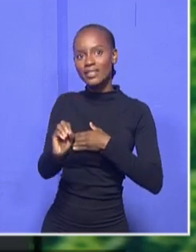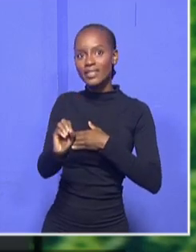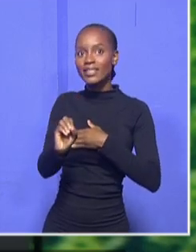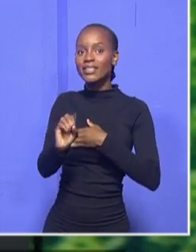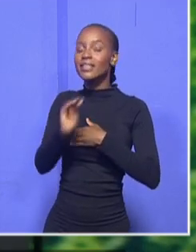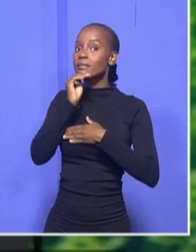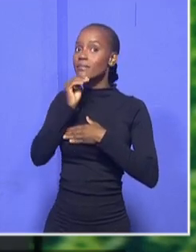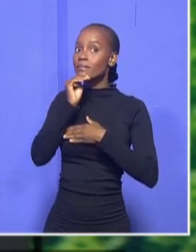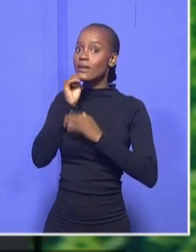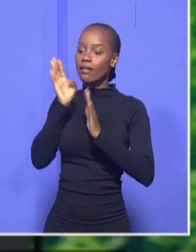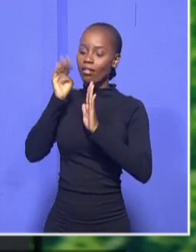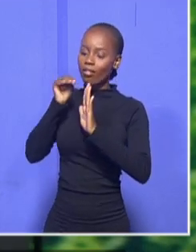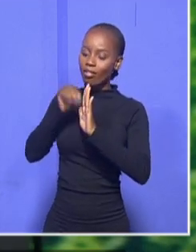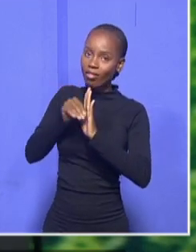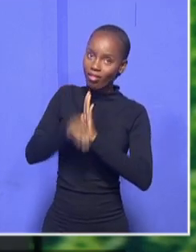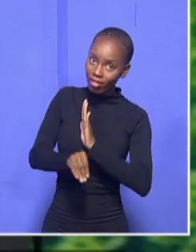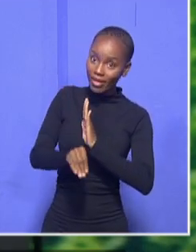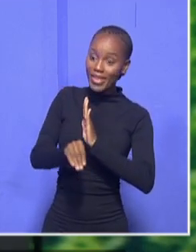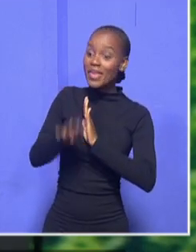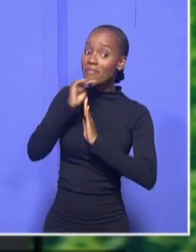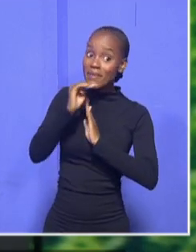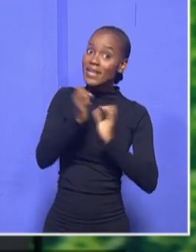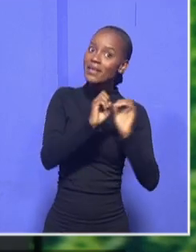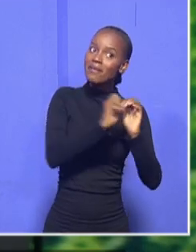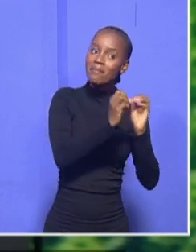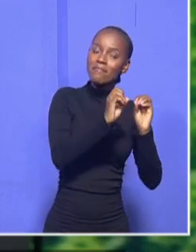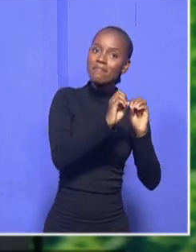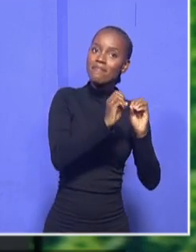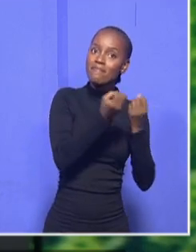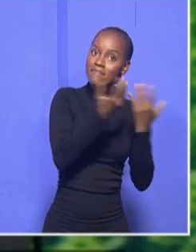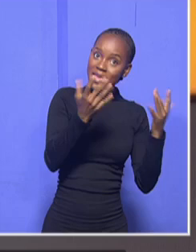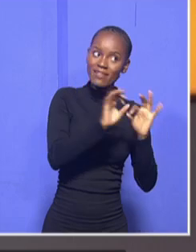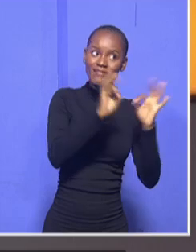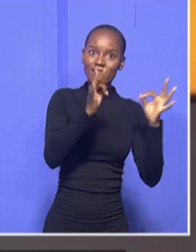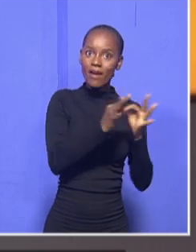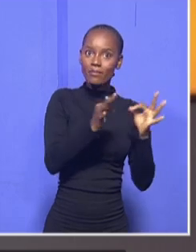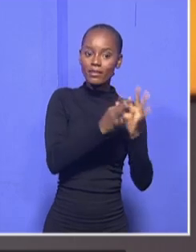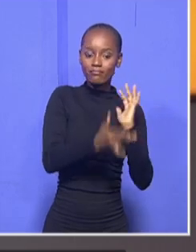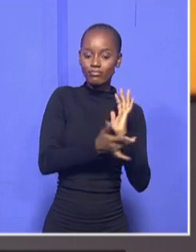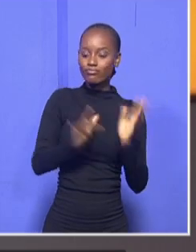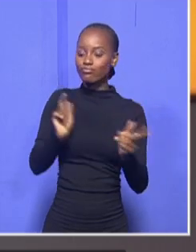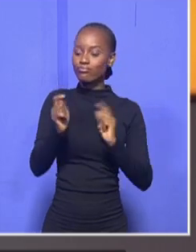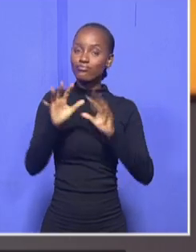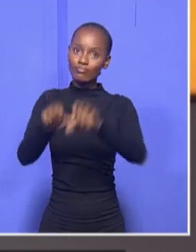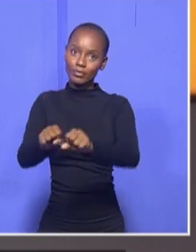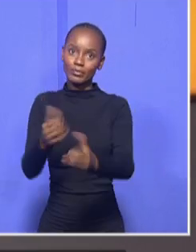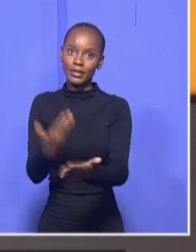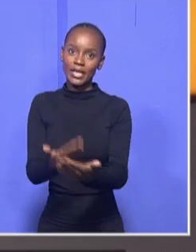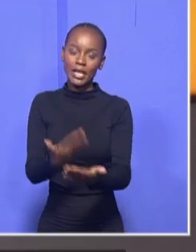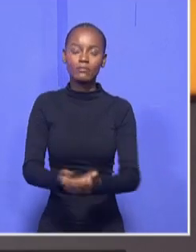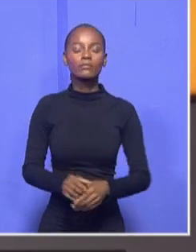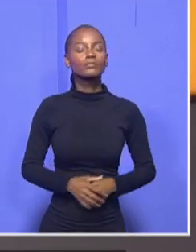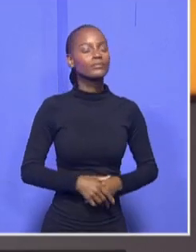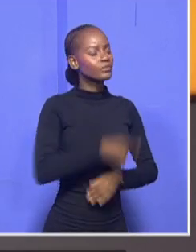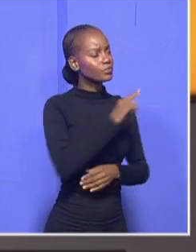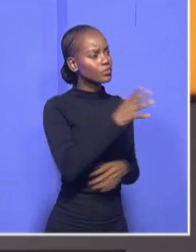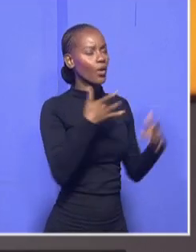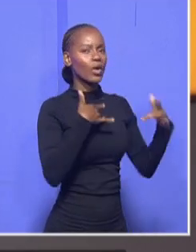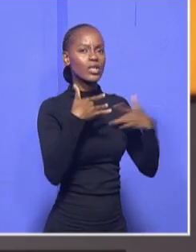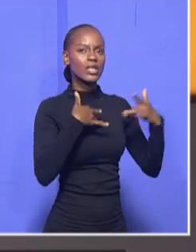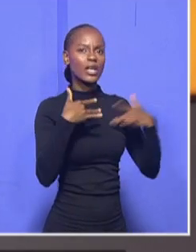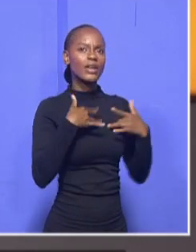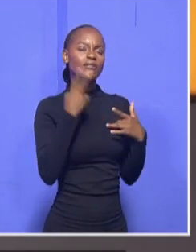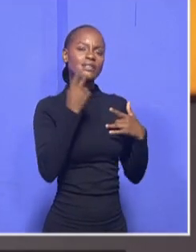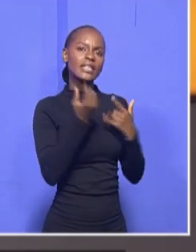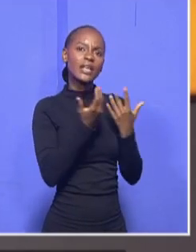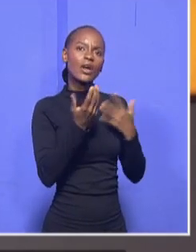price, and therefore becoming more affordable for more people to adopt the technology. Yeah. And Isn't it a concern that we've seen a spike